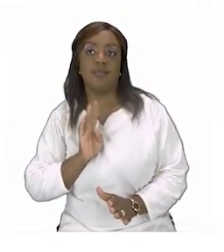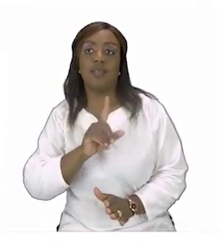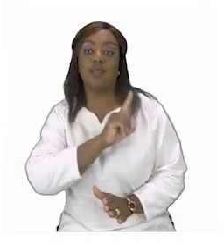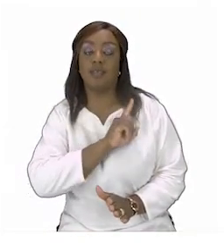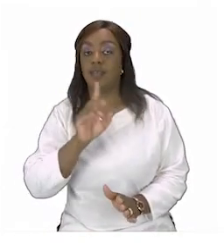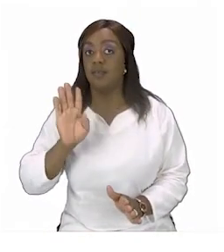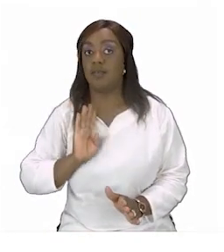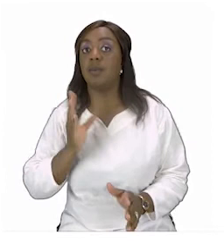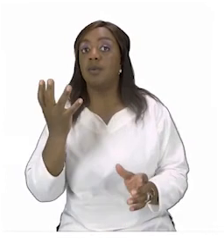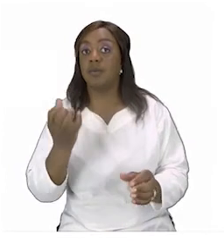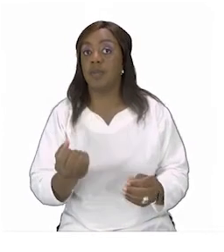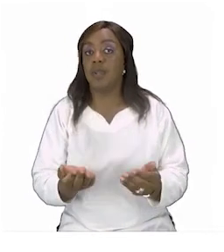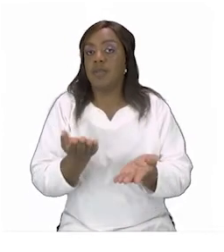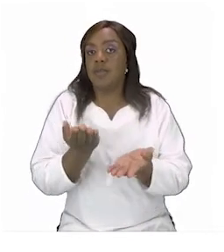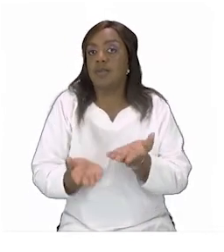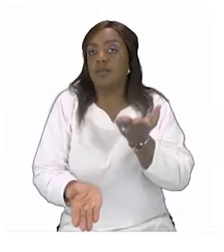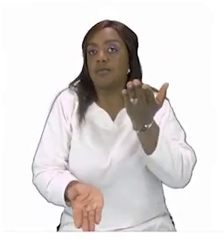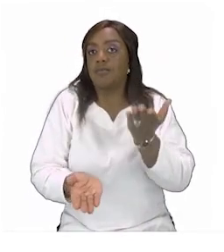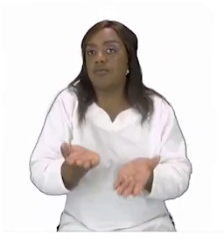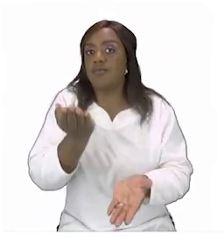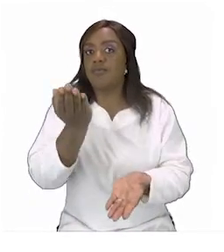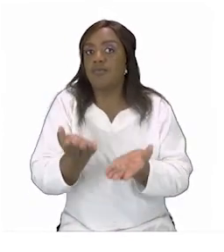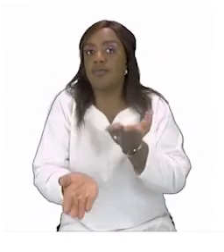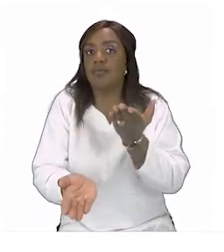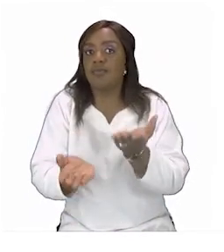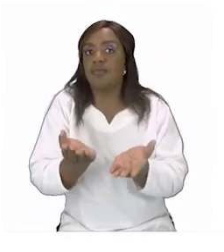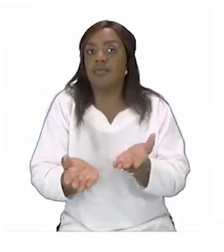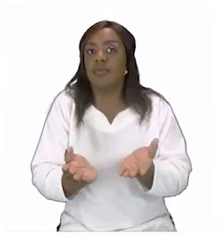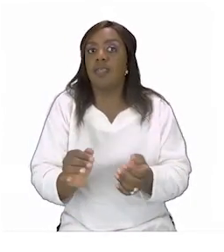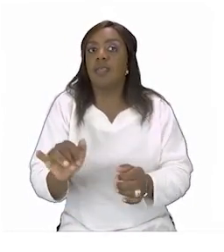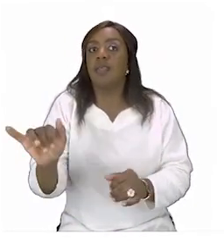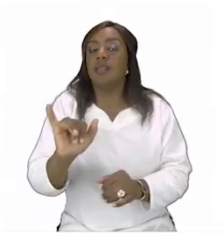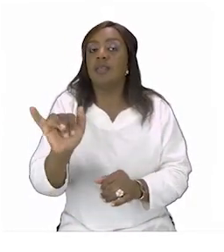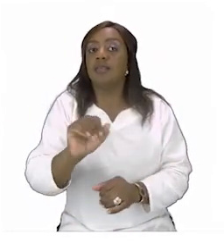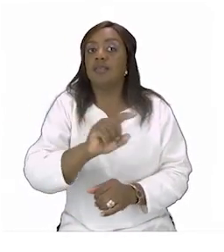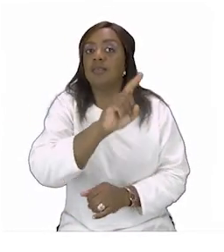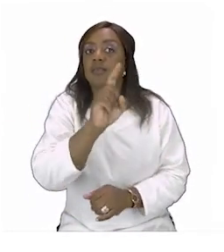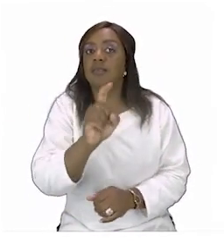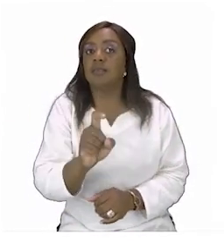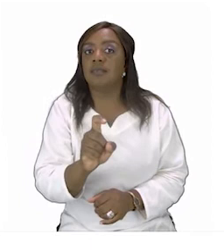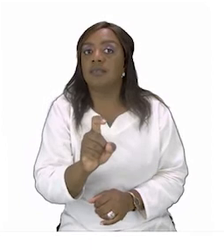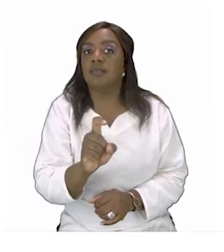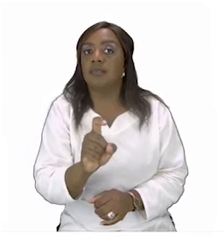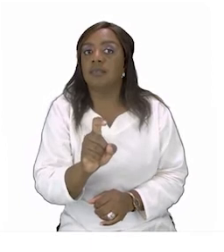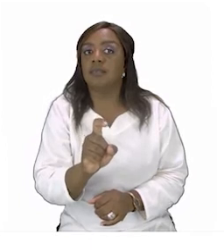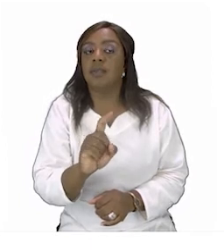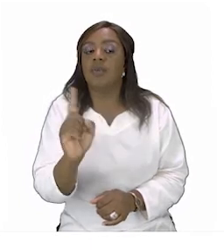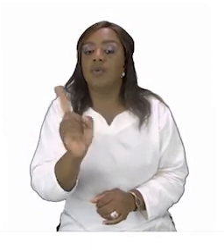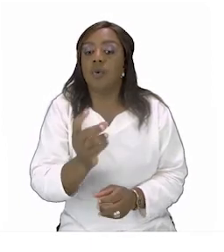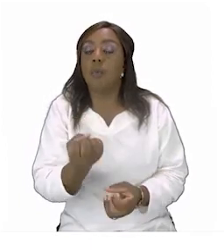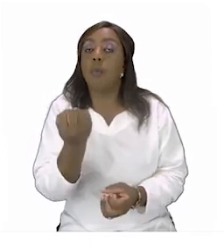14, we are doing comparisons. Now it is asking, what is more?